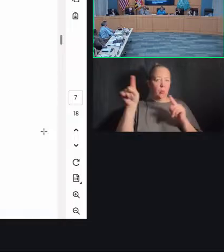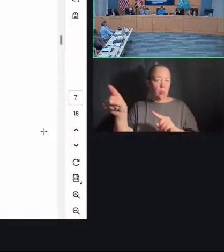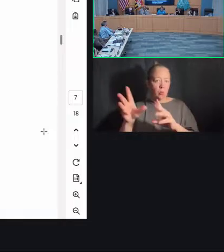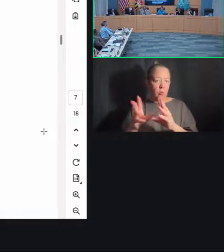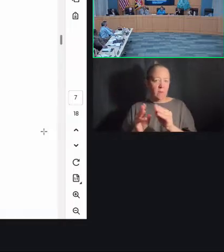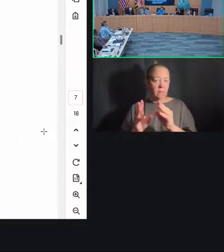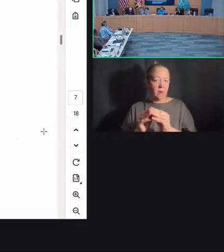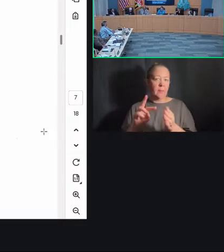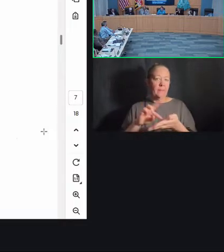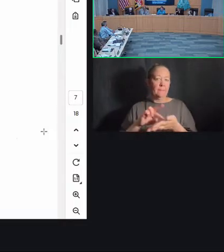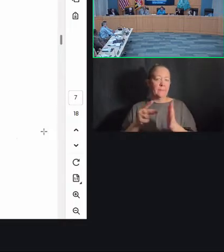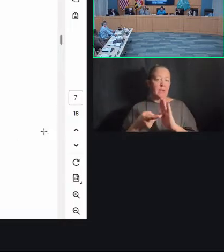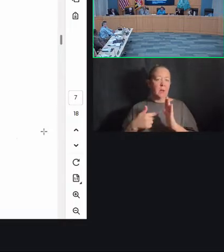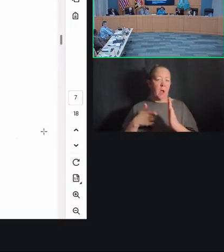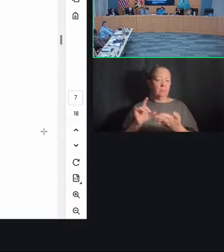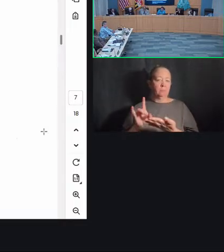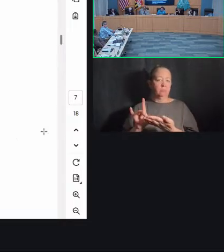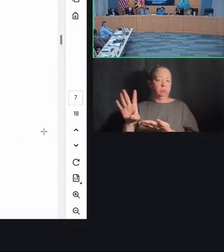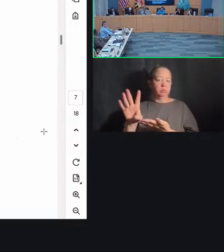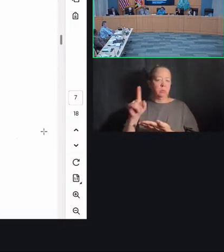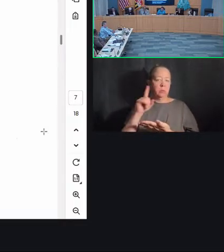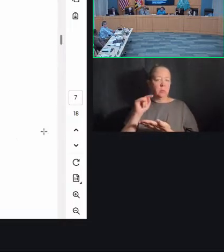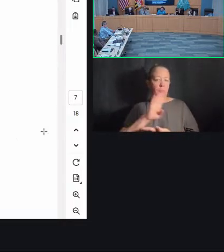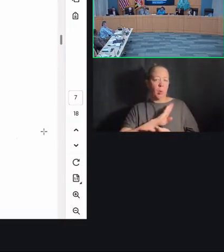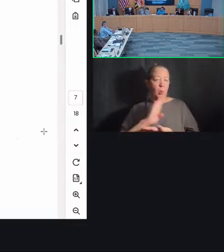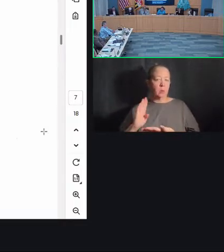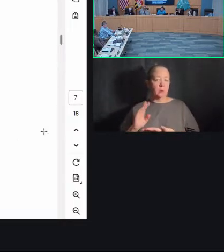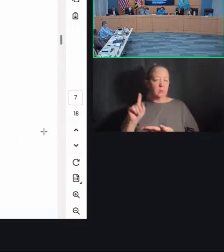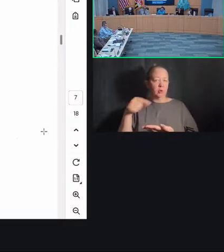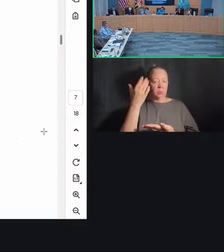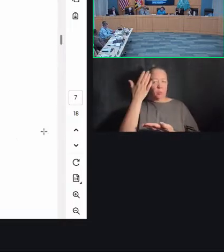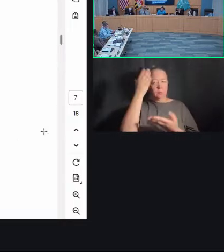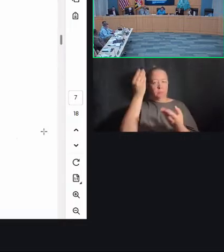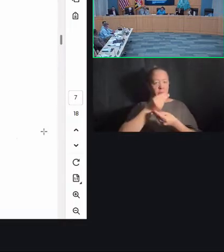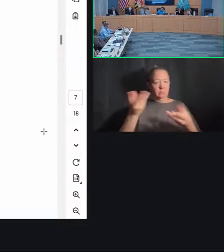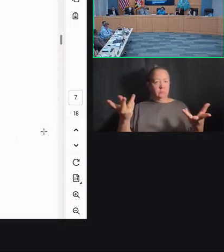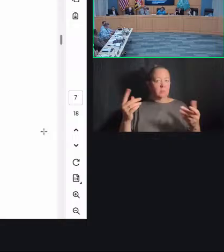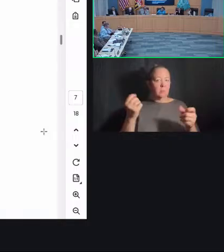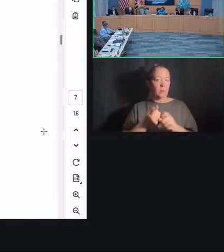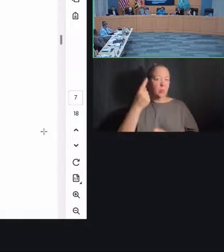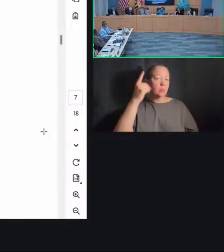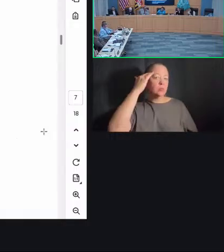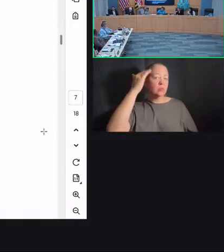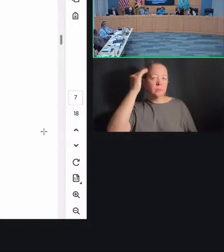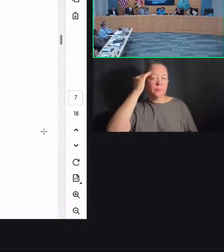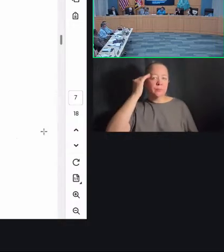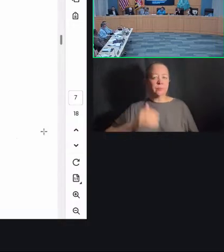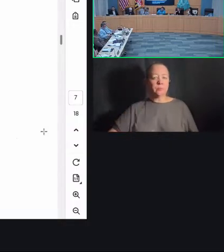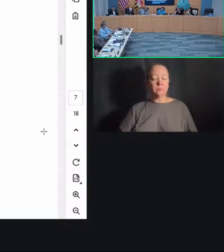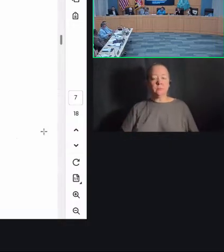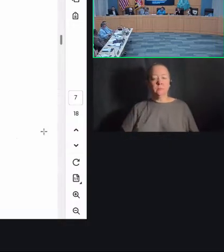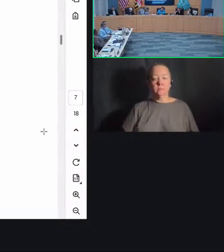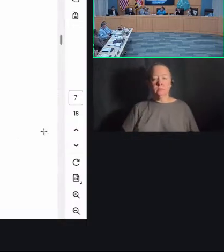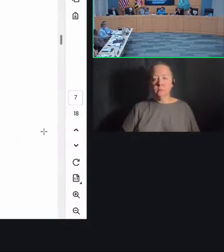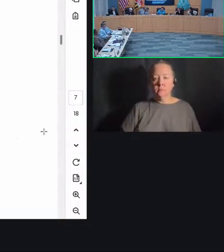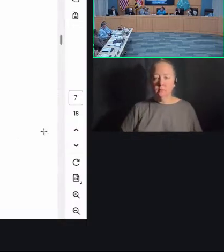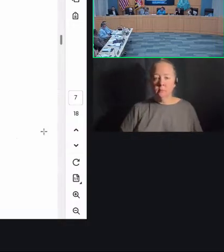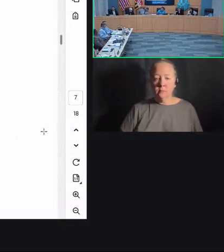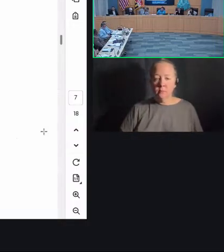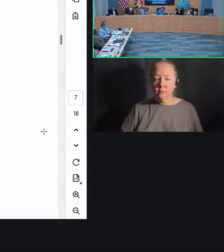sure that that is the case, that everyone knows that. I think, with Councilman Frye, were you ever on the board at the